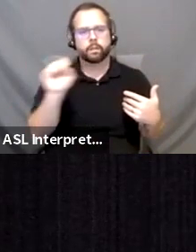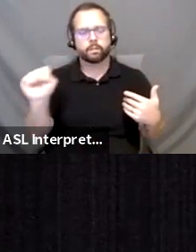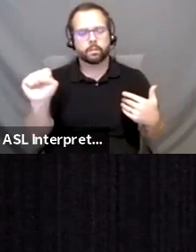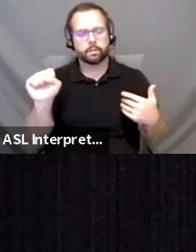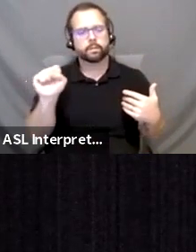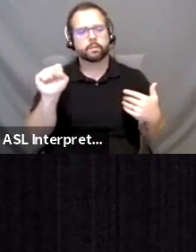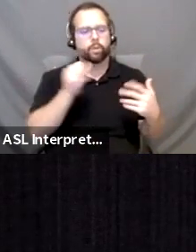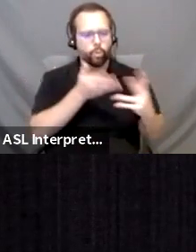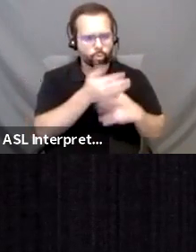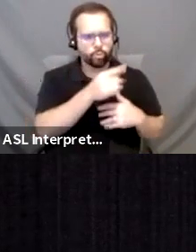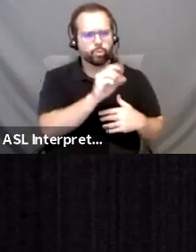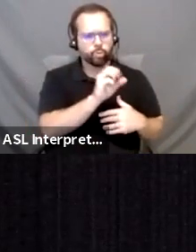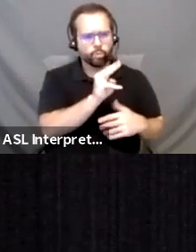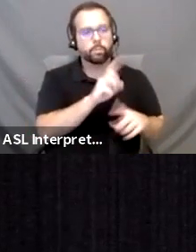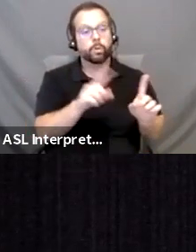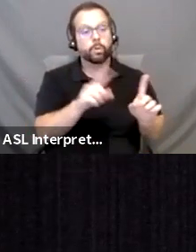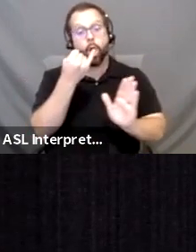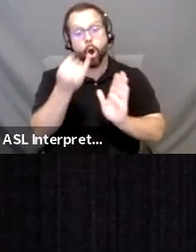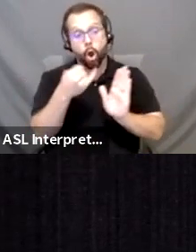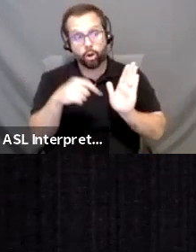our most important ones that we utilize.